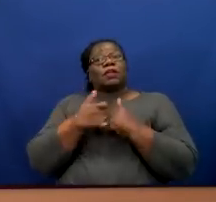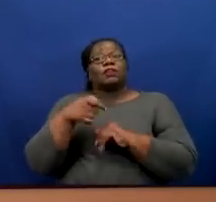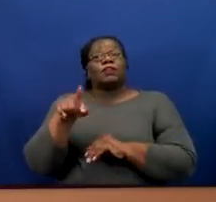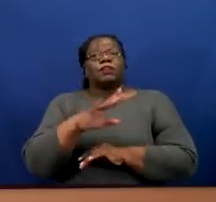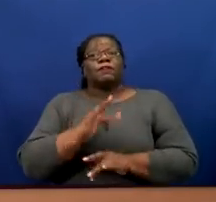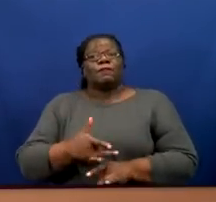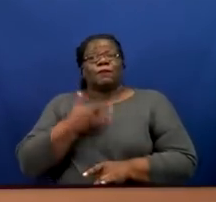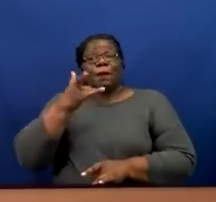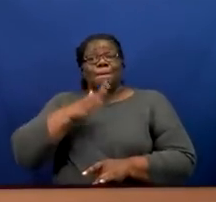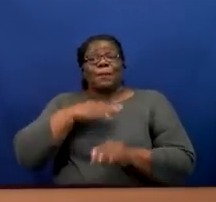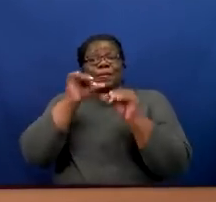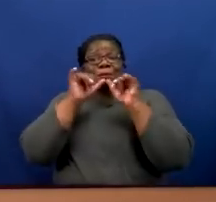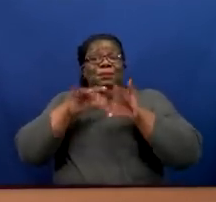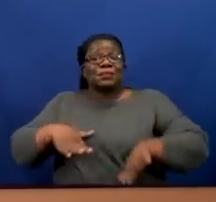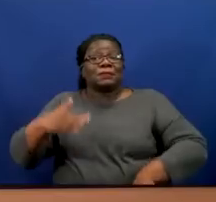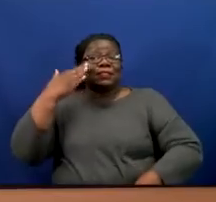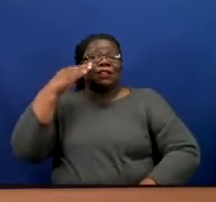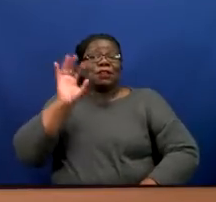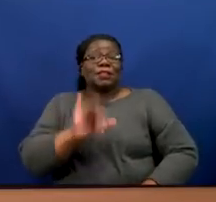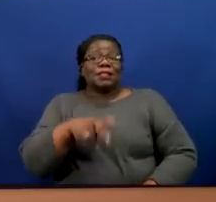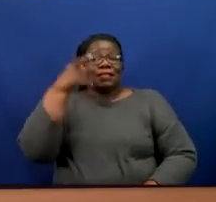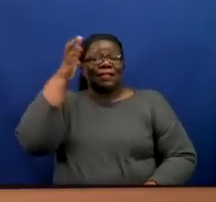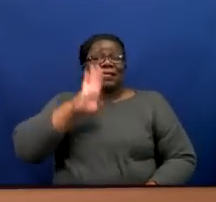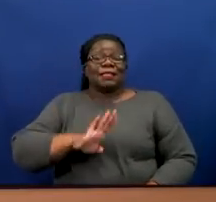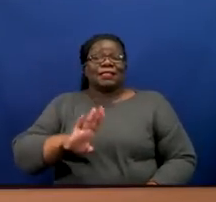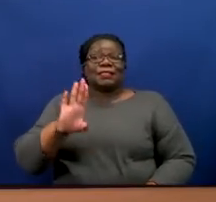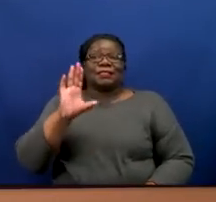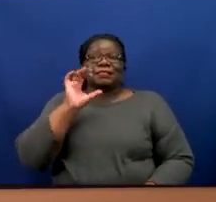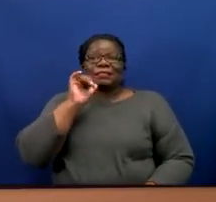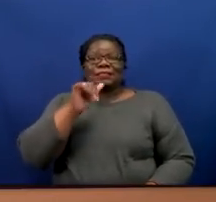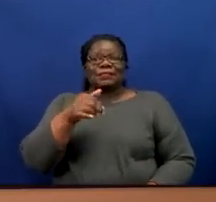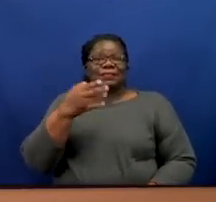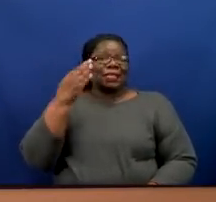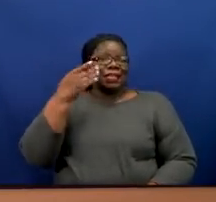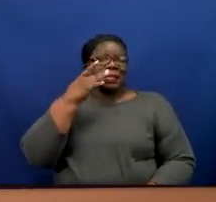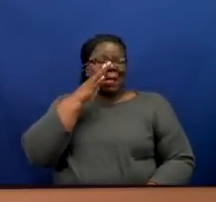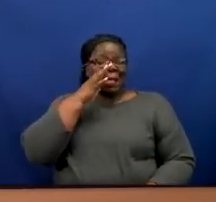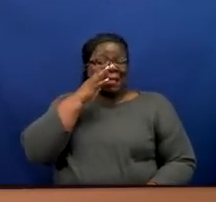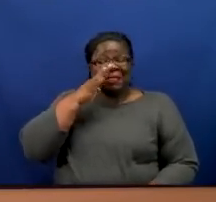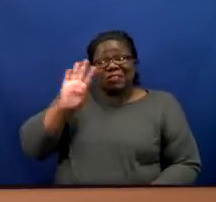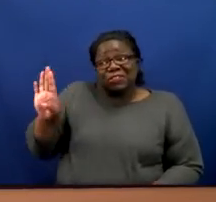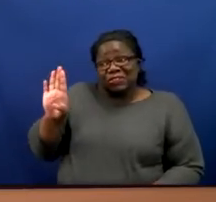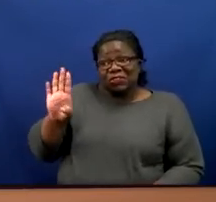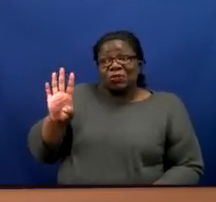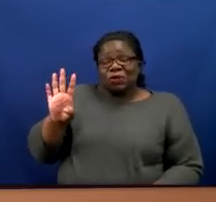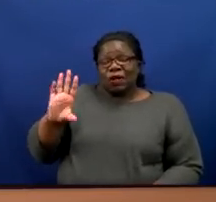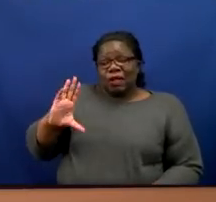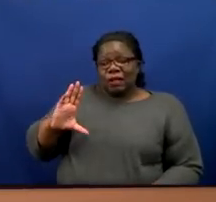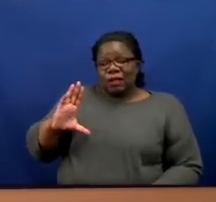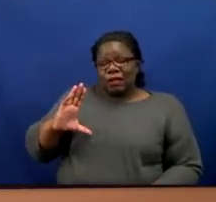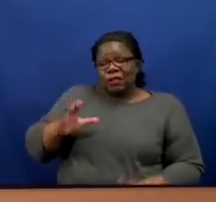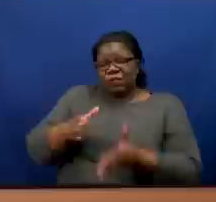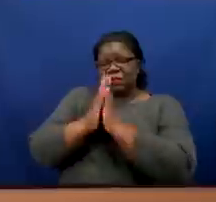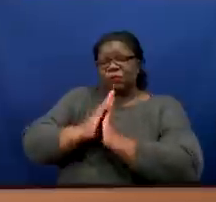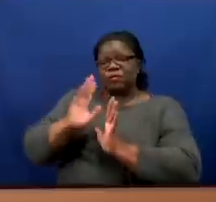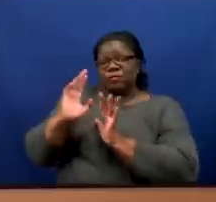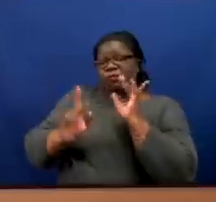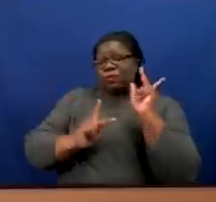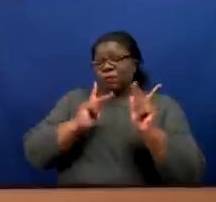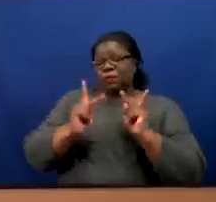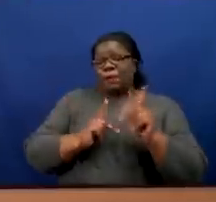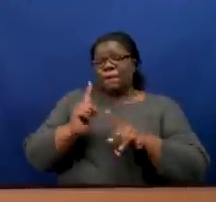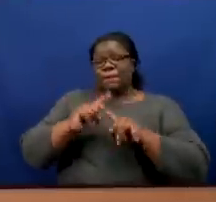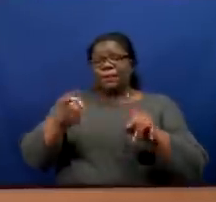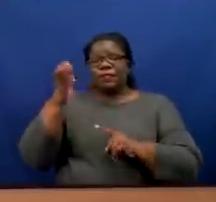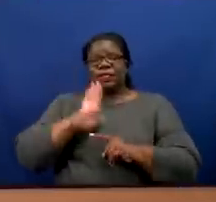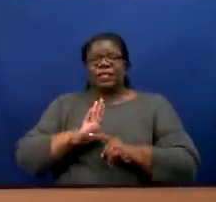but it blesses me to know that God does not turn a deaf ear to the cries of his people, but God is